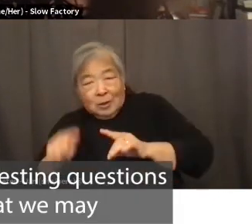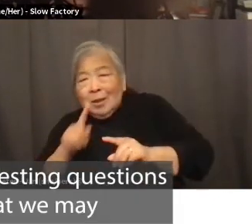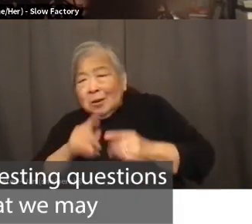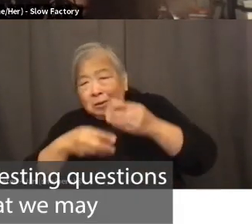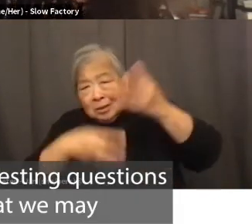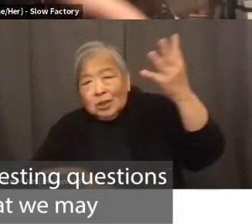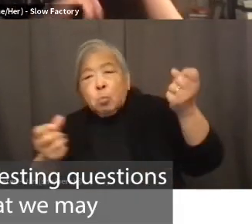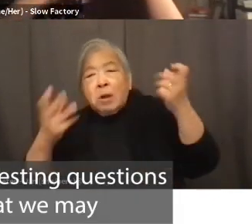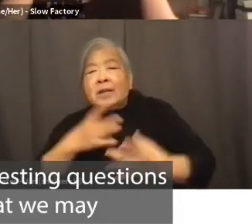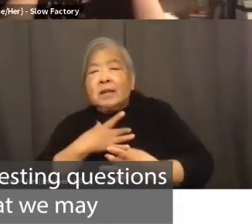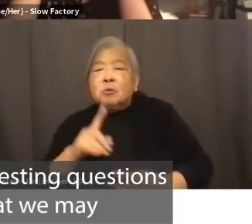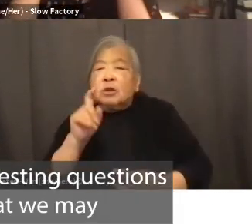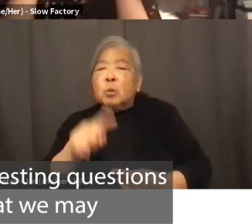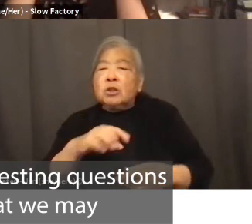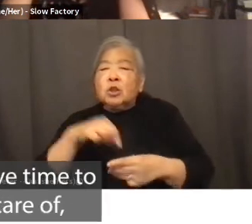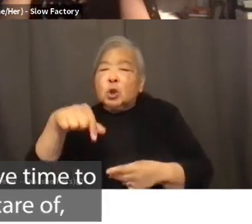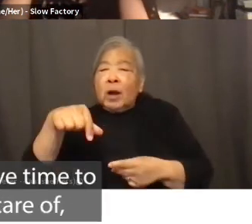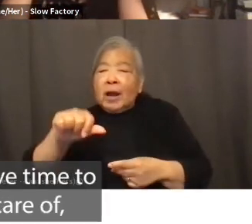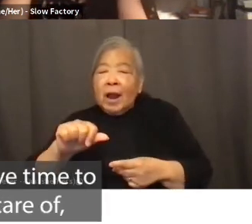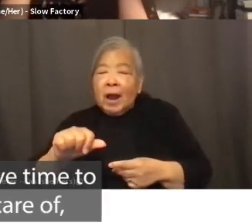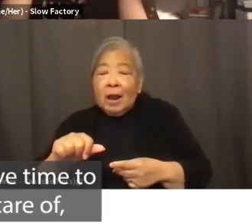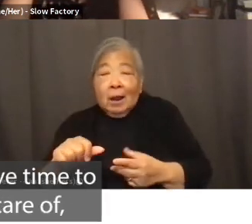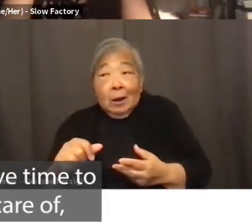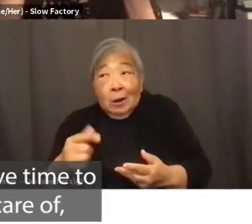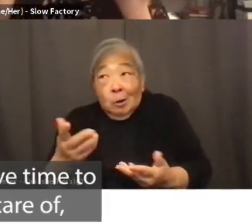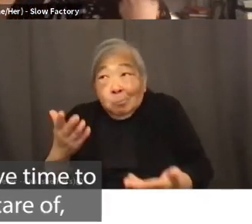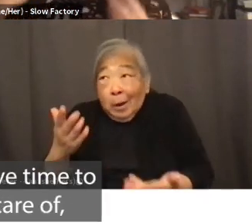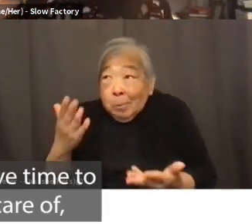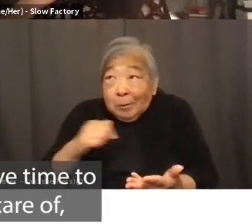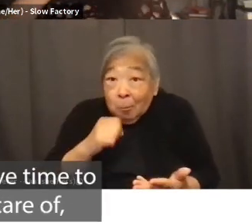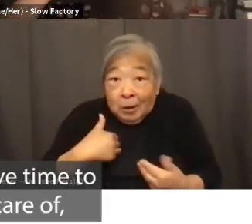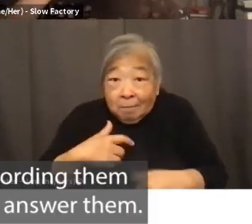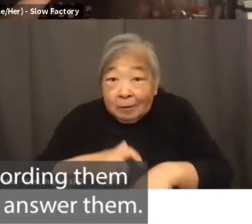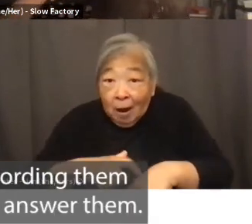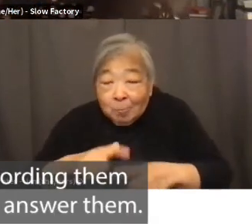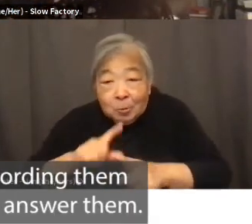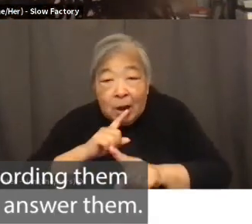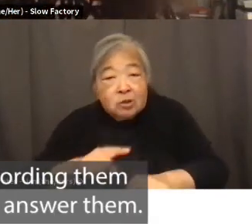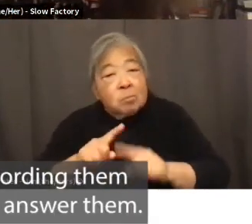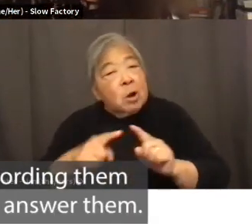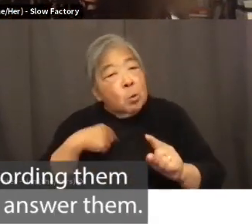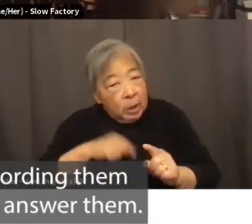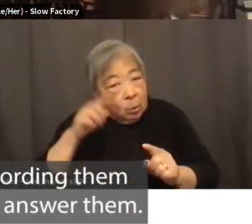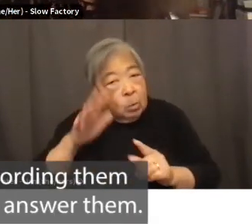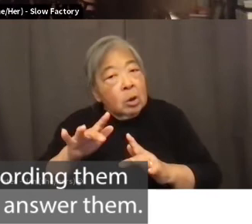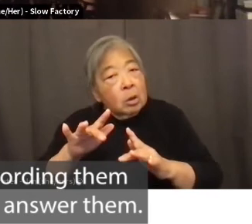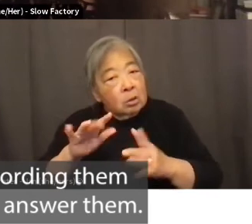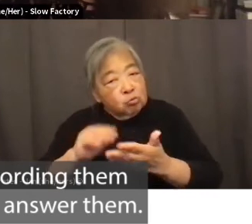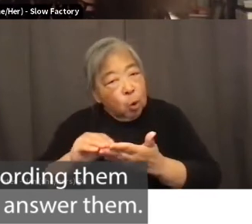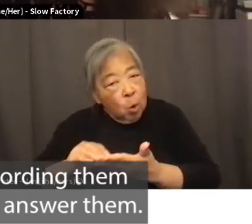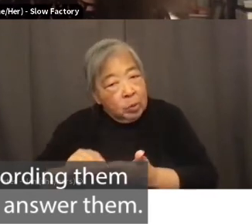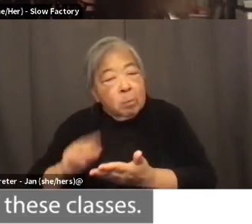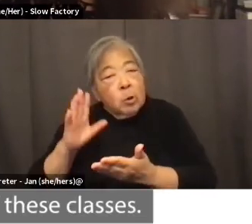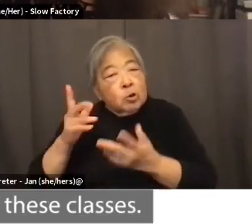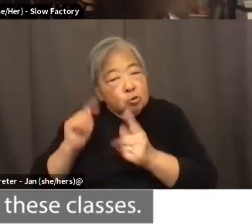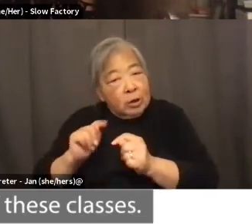interesting questions in the Q&A that we may or may not have time to take care of, but we will be recording them and attempting to